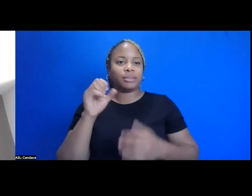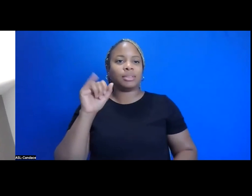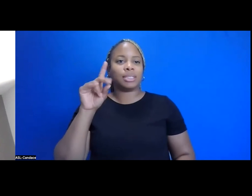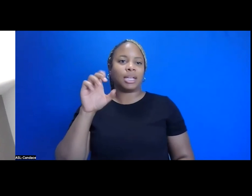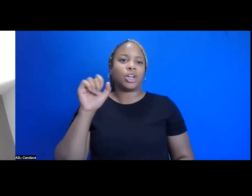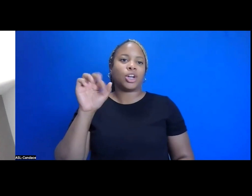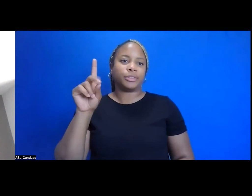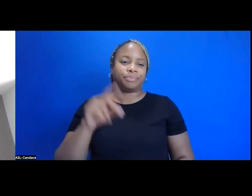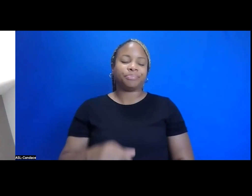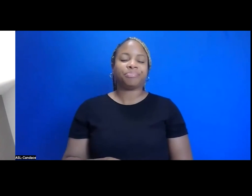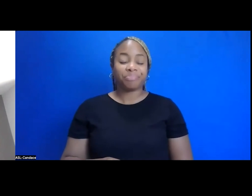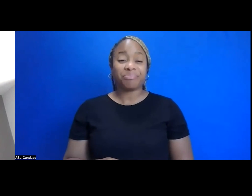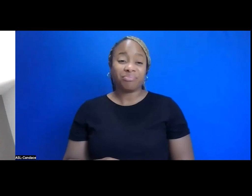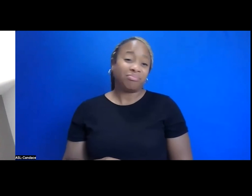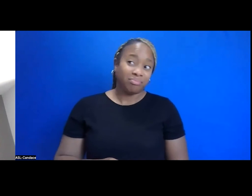If that makes sense.